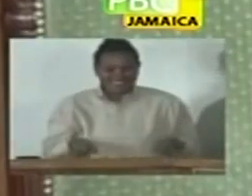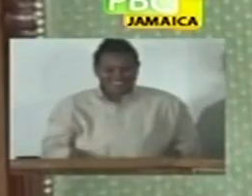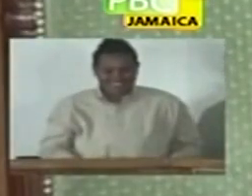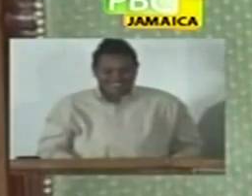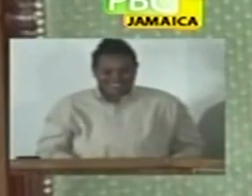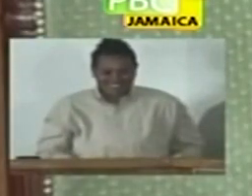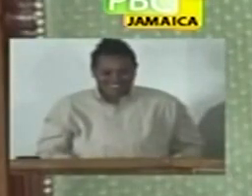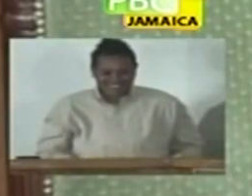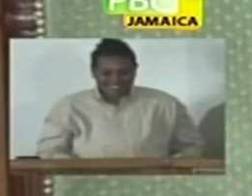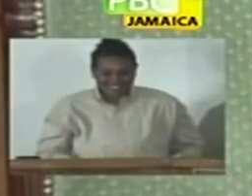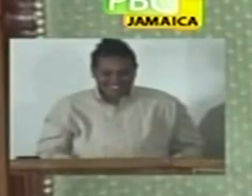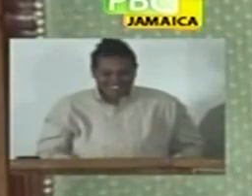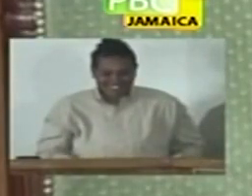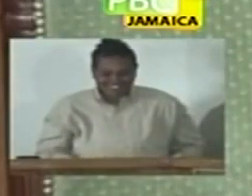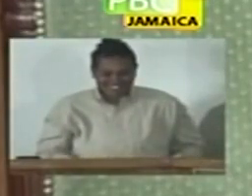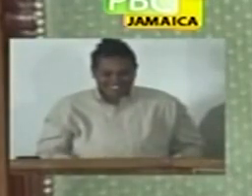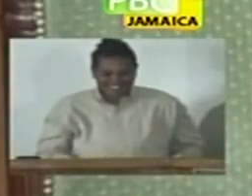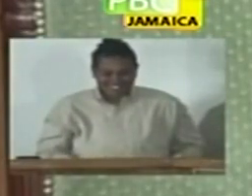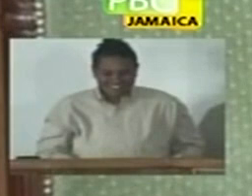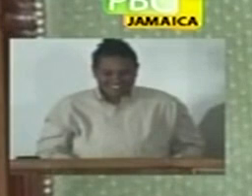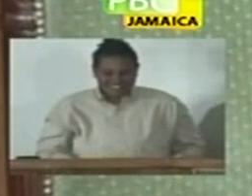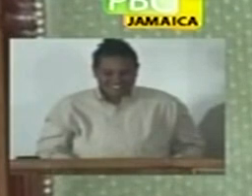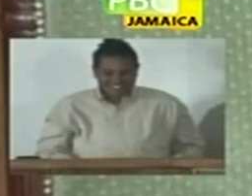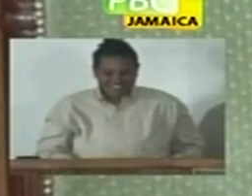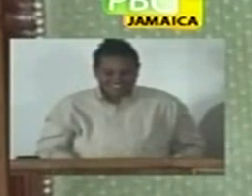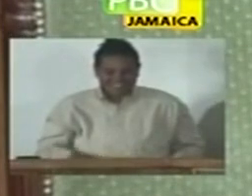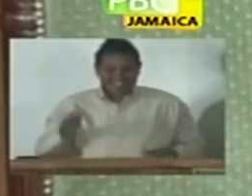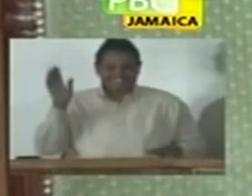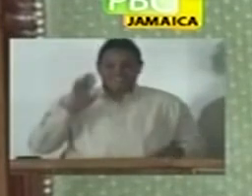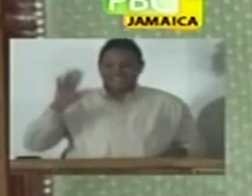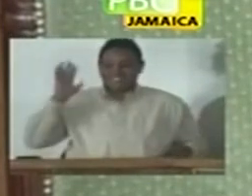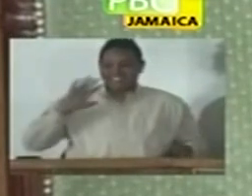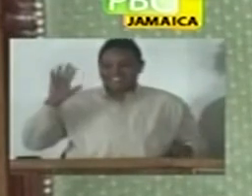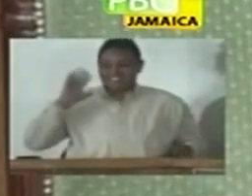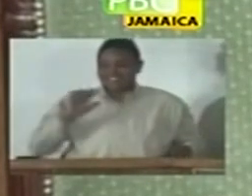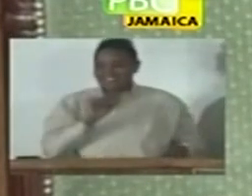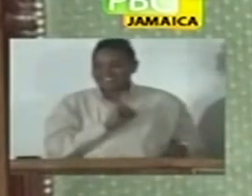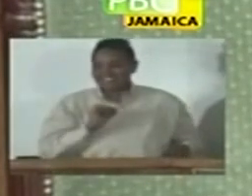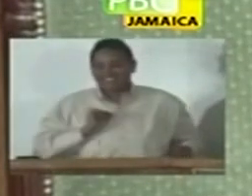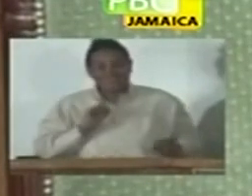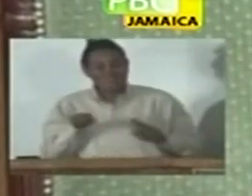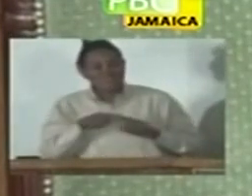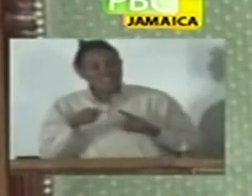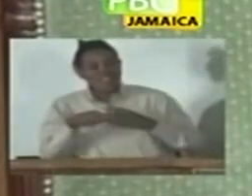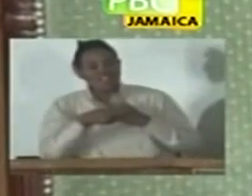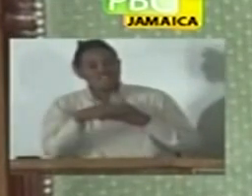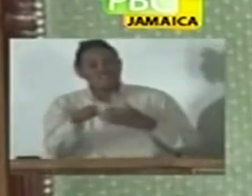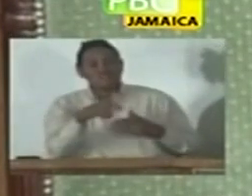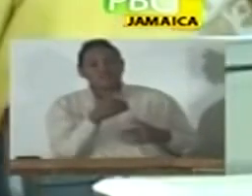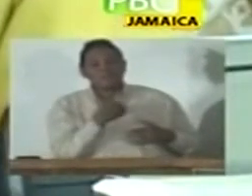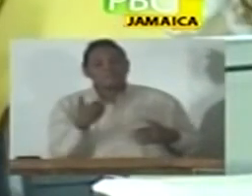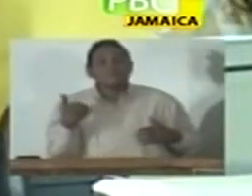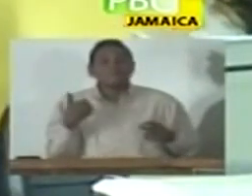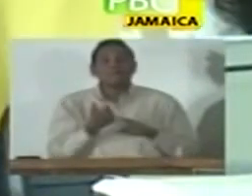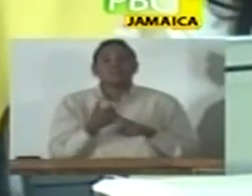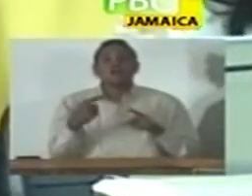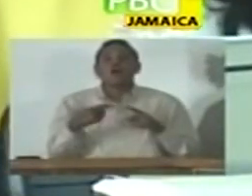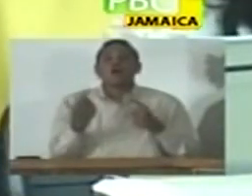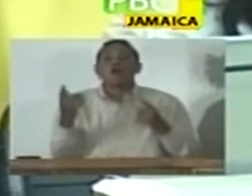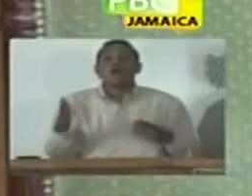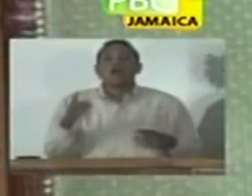of a previous Senate, when I referred to a colleague on the other side